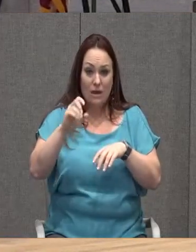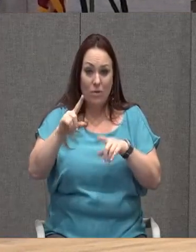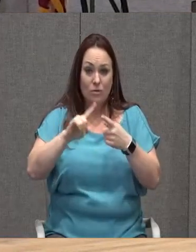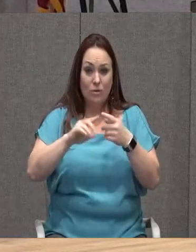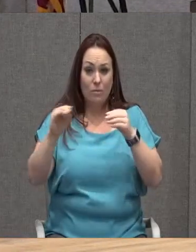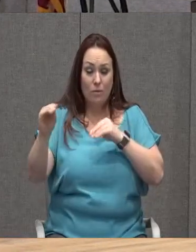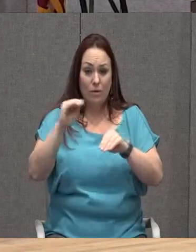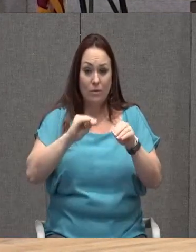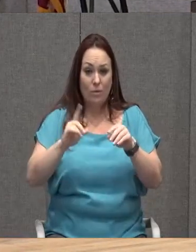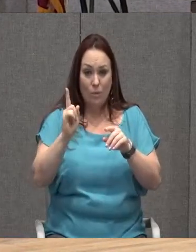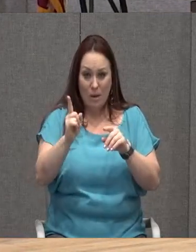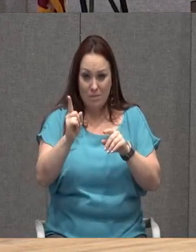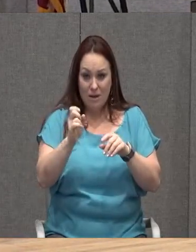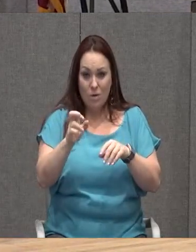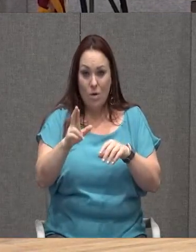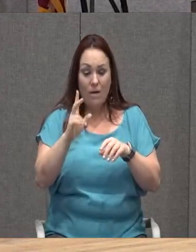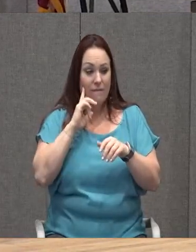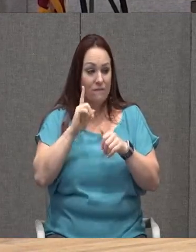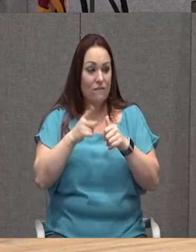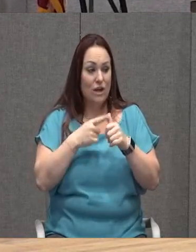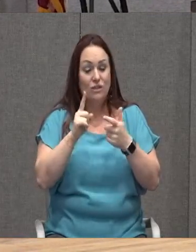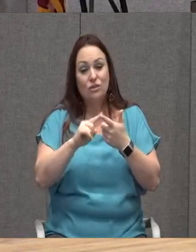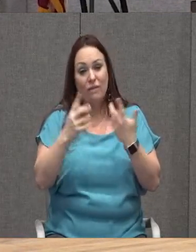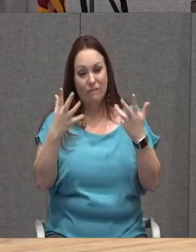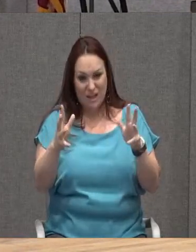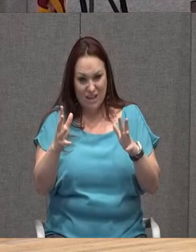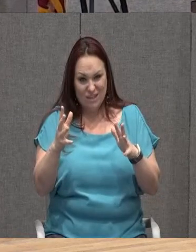Are we going to do a 1 minute or just first to finish?